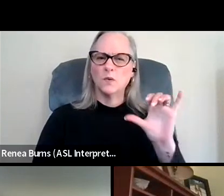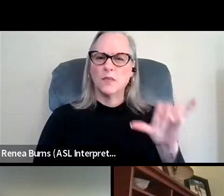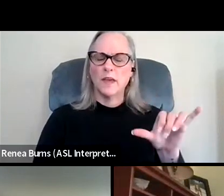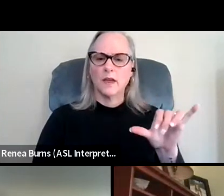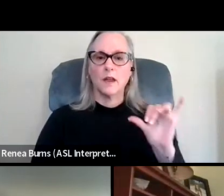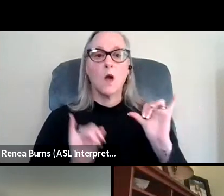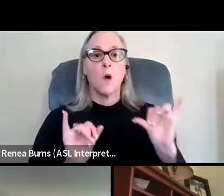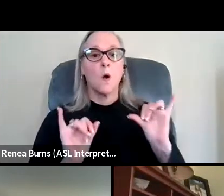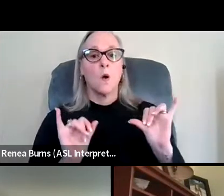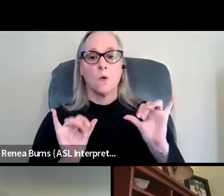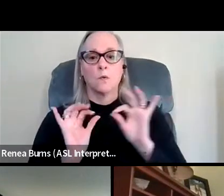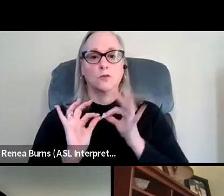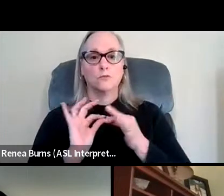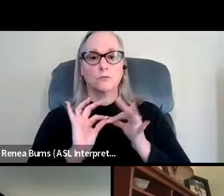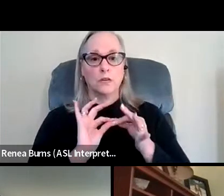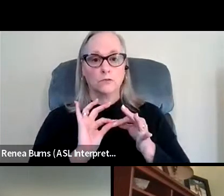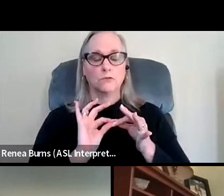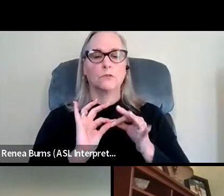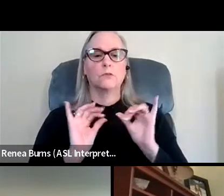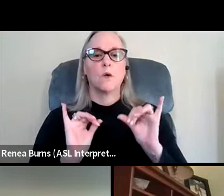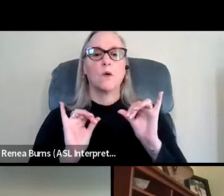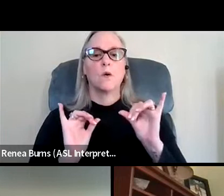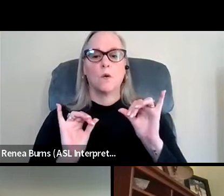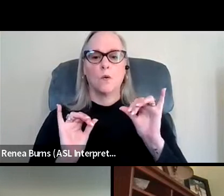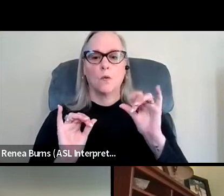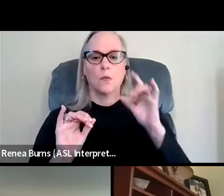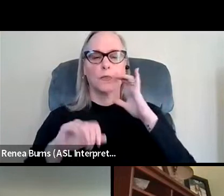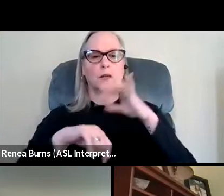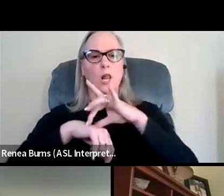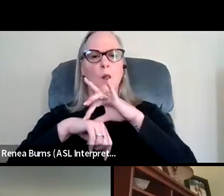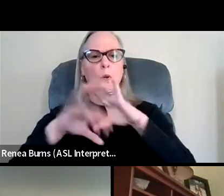Oh, interpretation. The globe in the bottom?